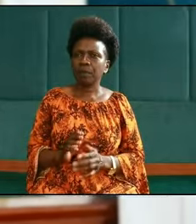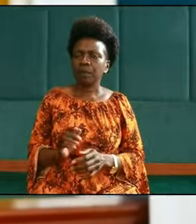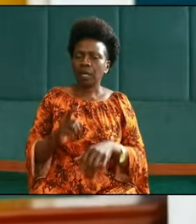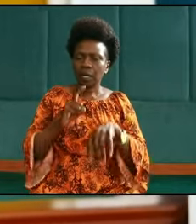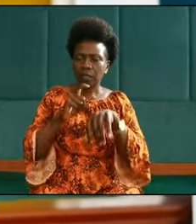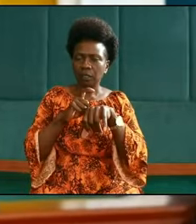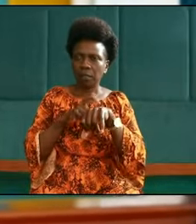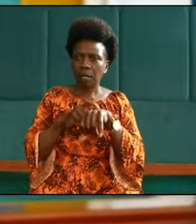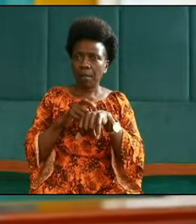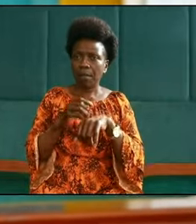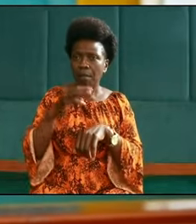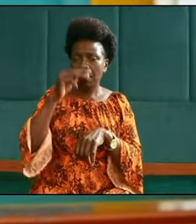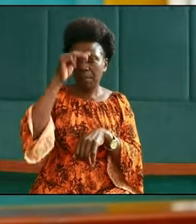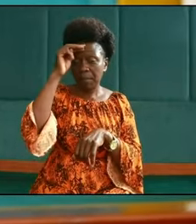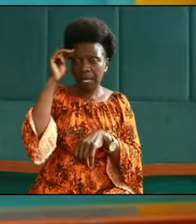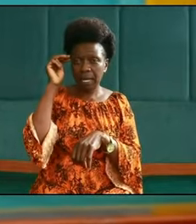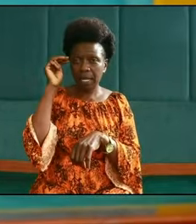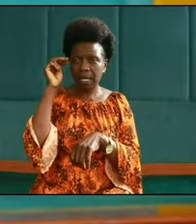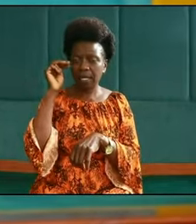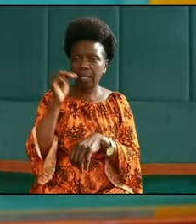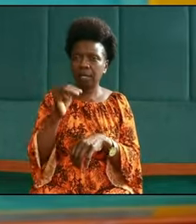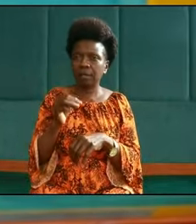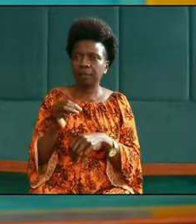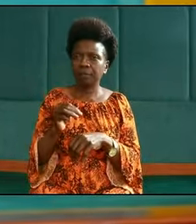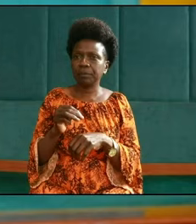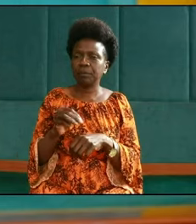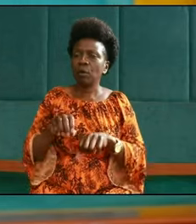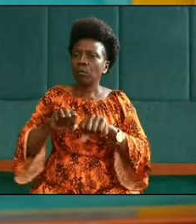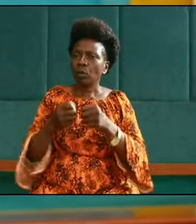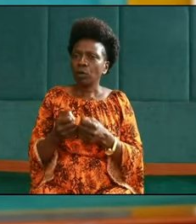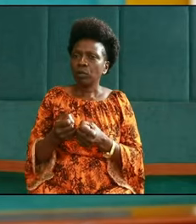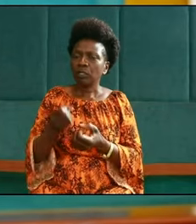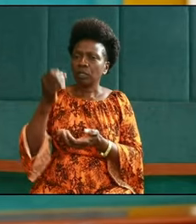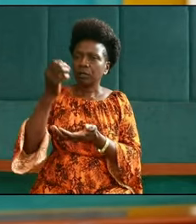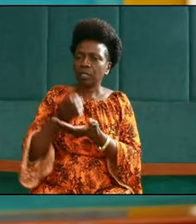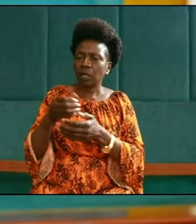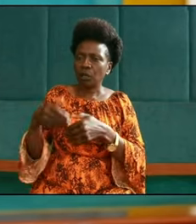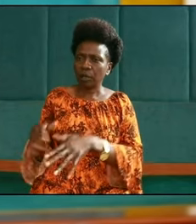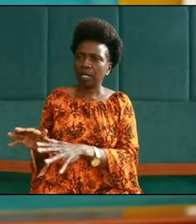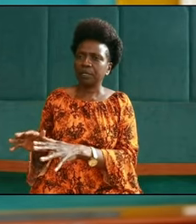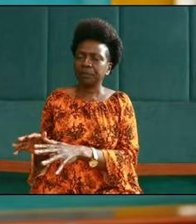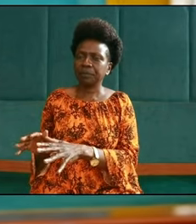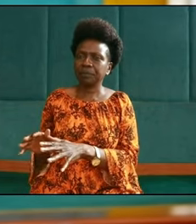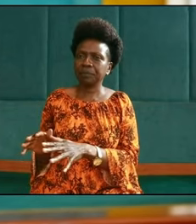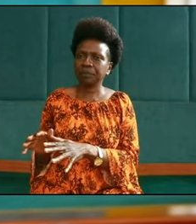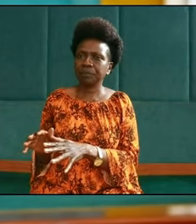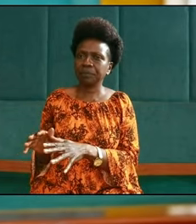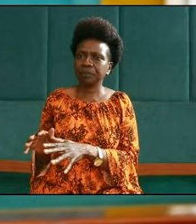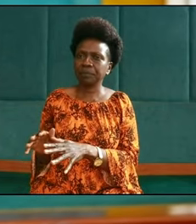when Mary Magdalene broke this alabaster oil flask,